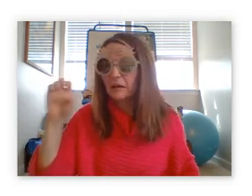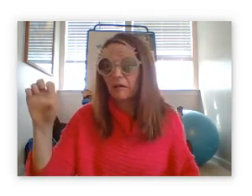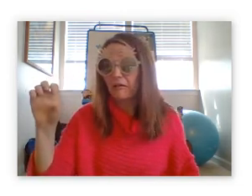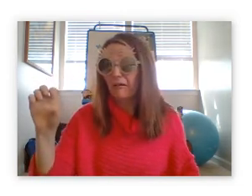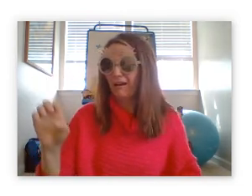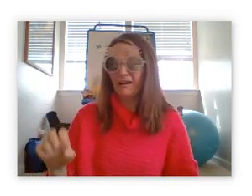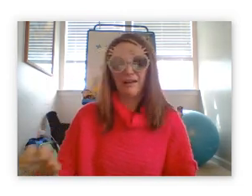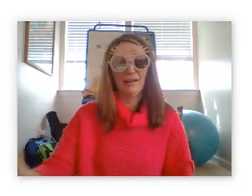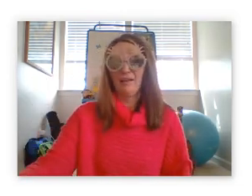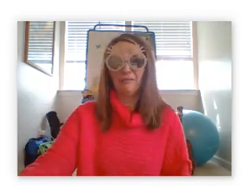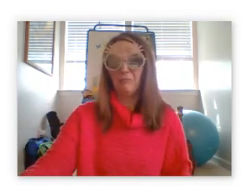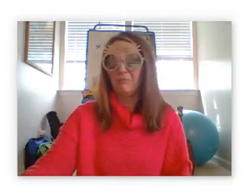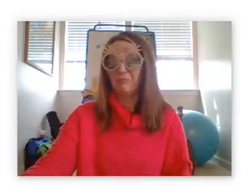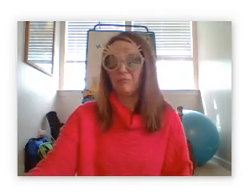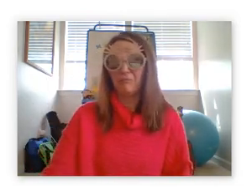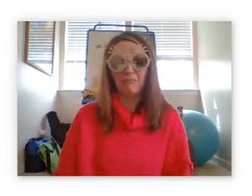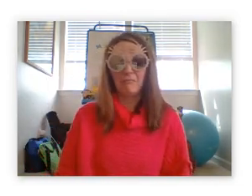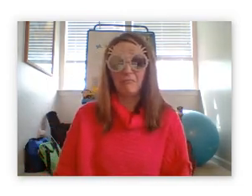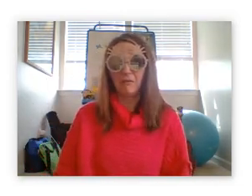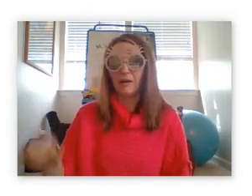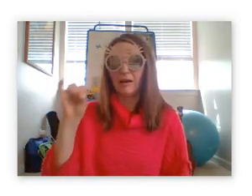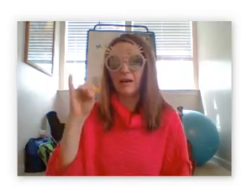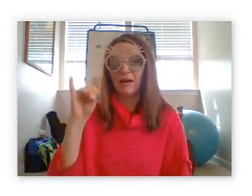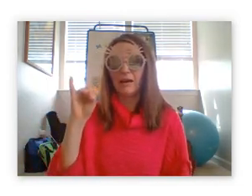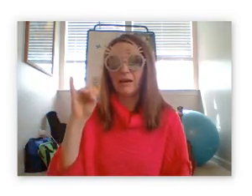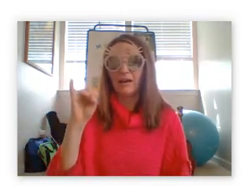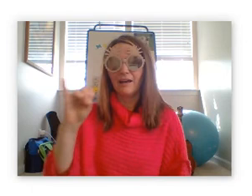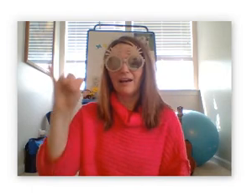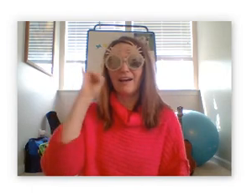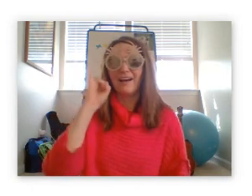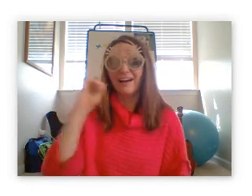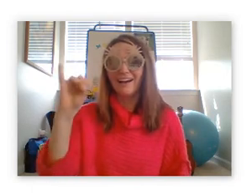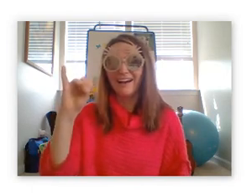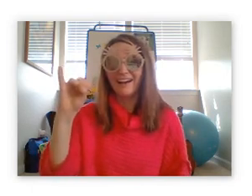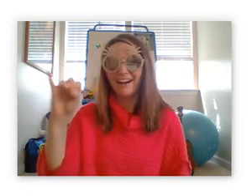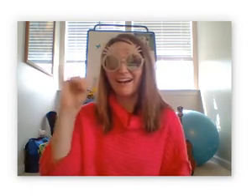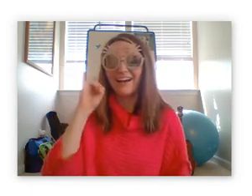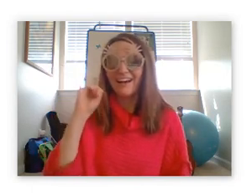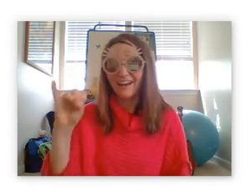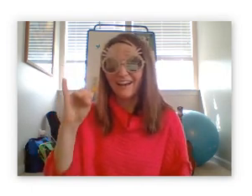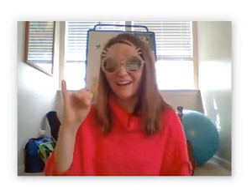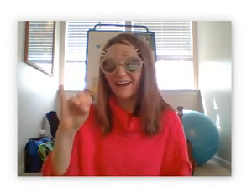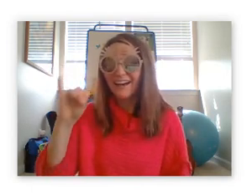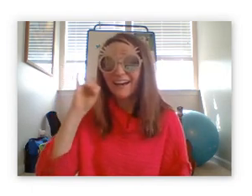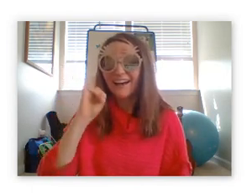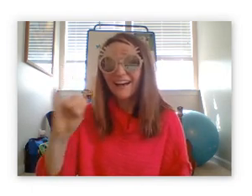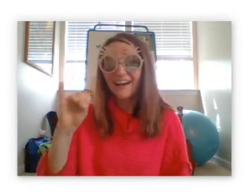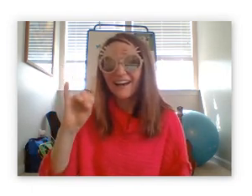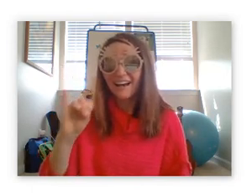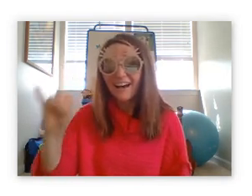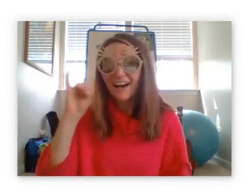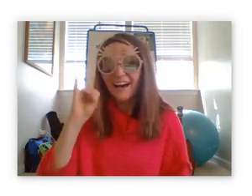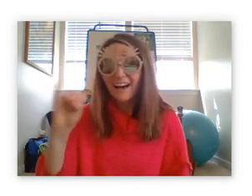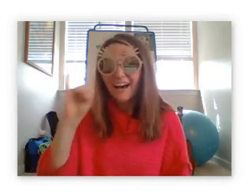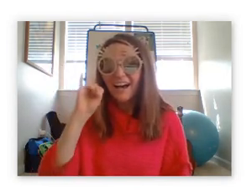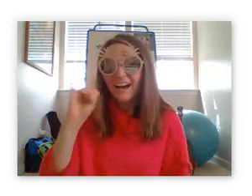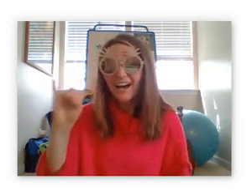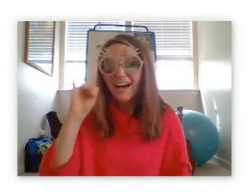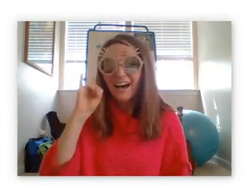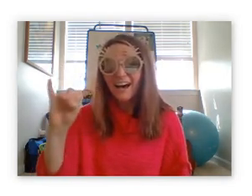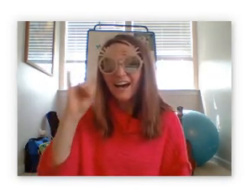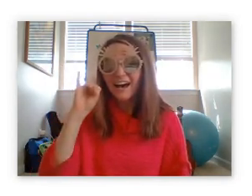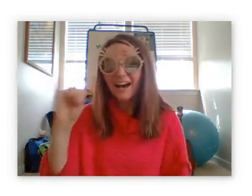and bananas. I like to eat, eat, eat